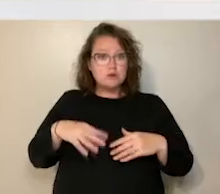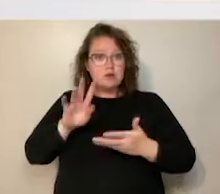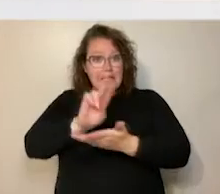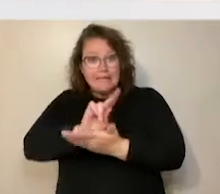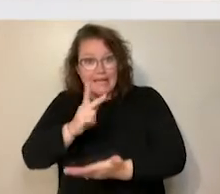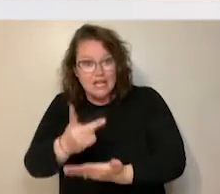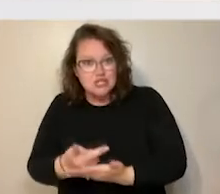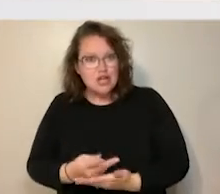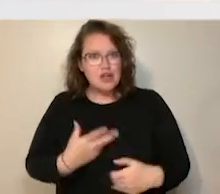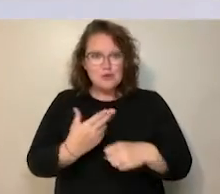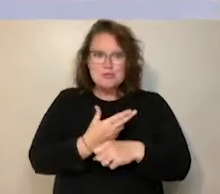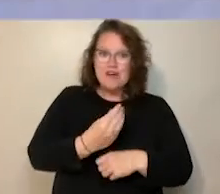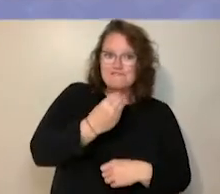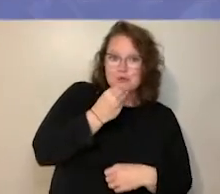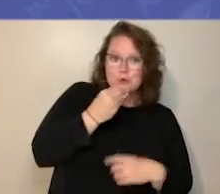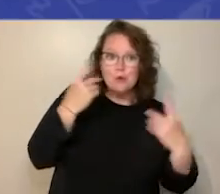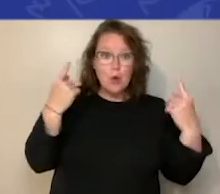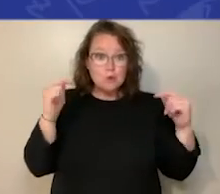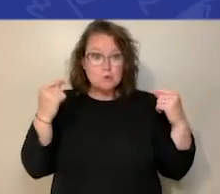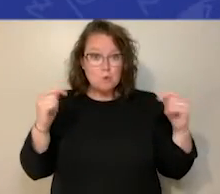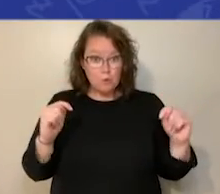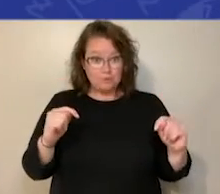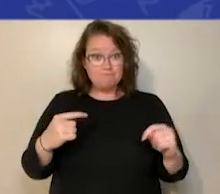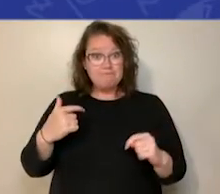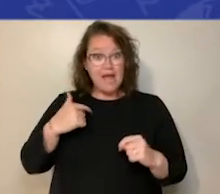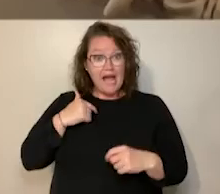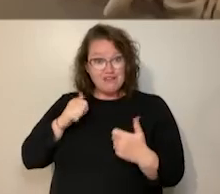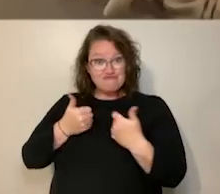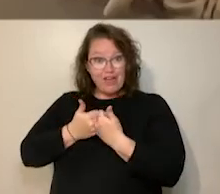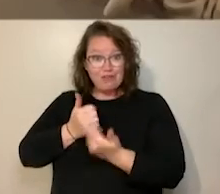Let's check it out and see what they made.